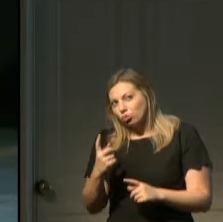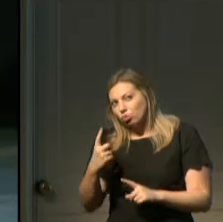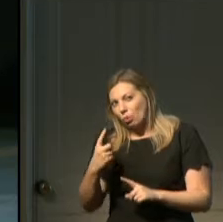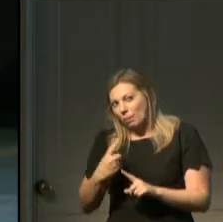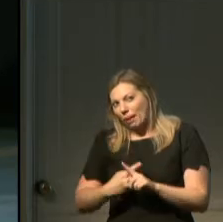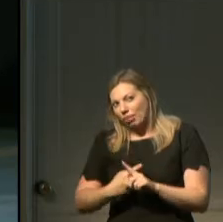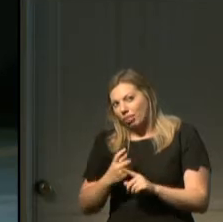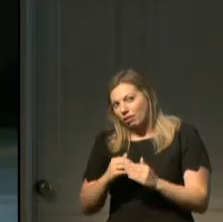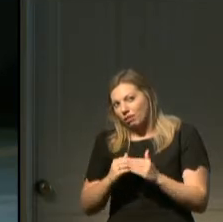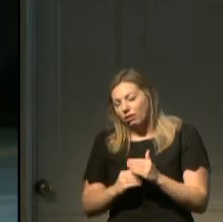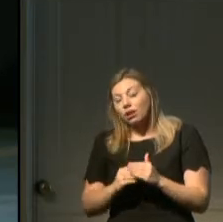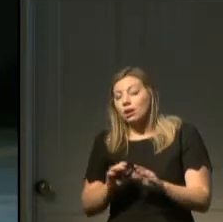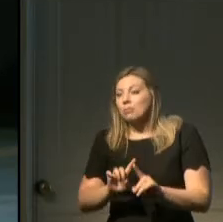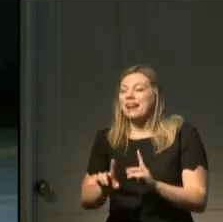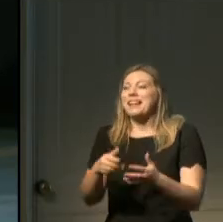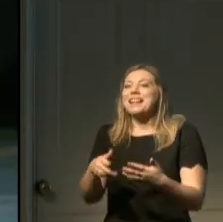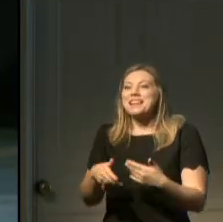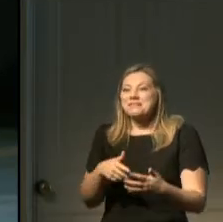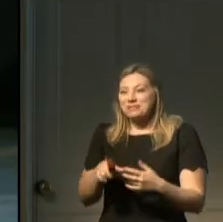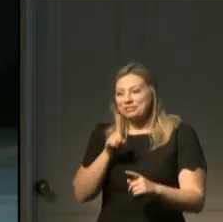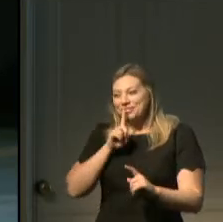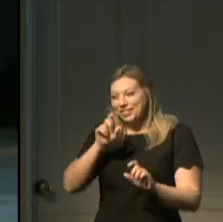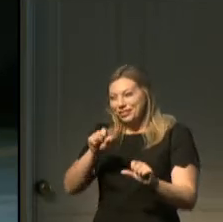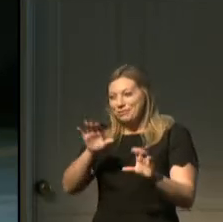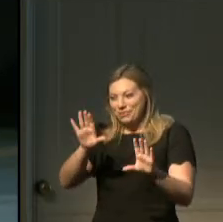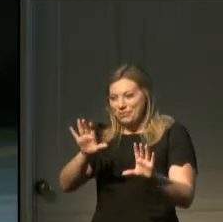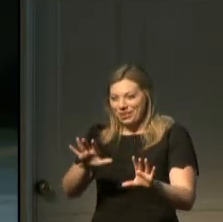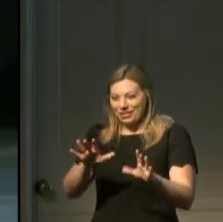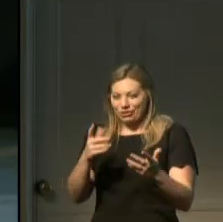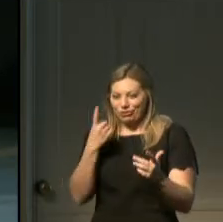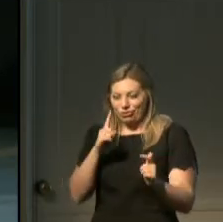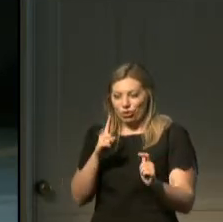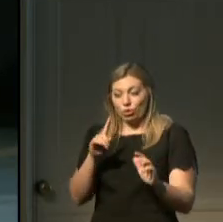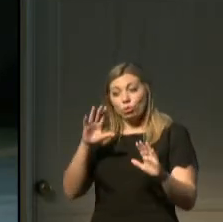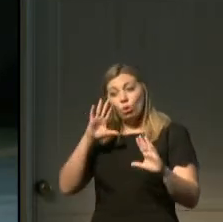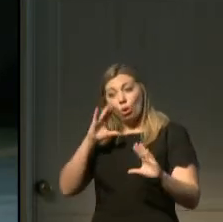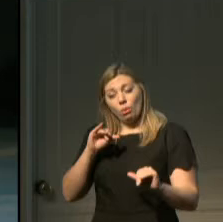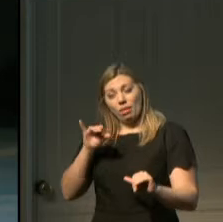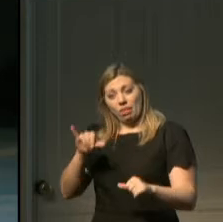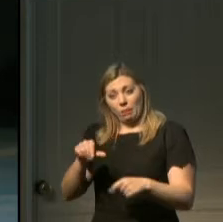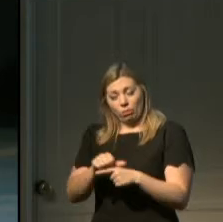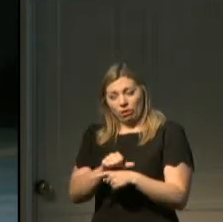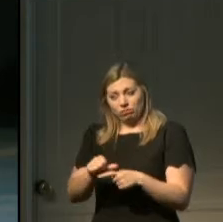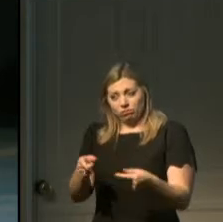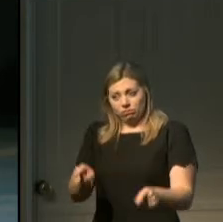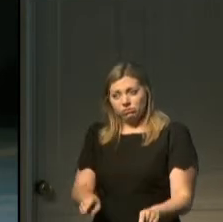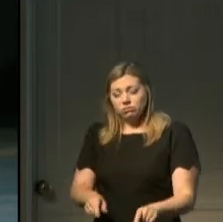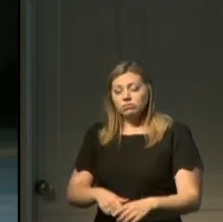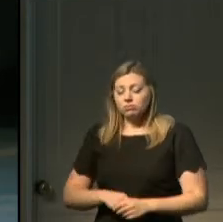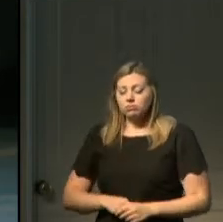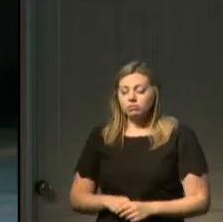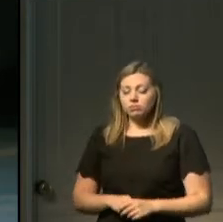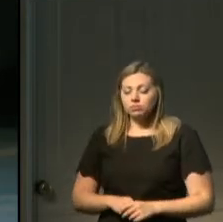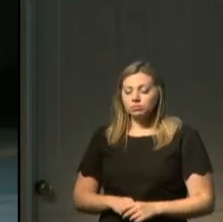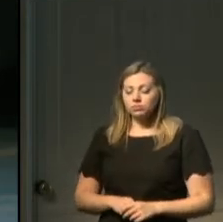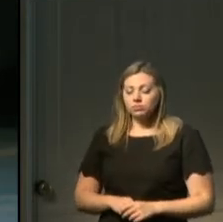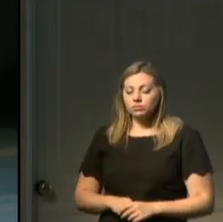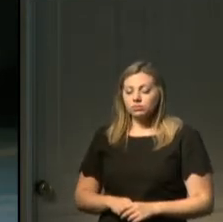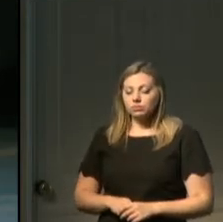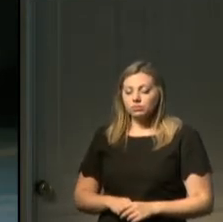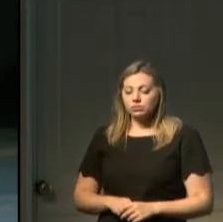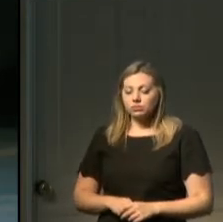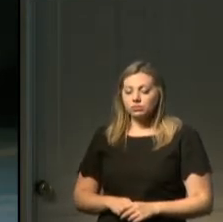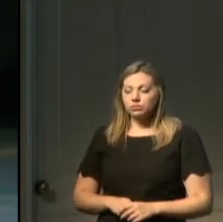but it would be great to hope that that practice continues. There's